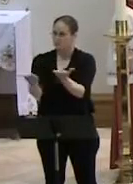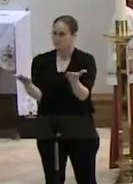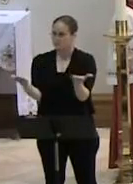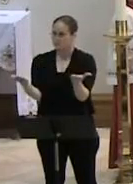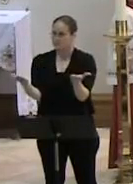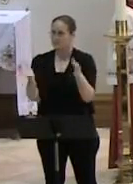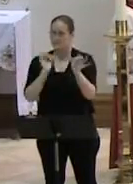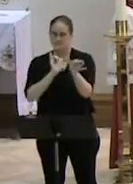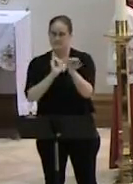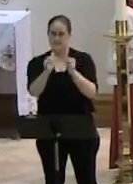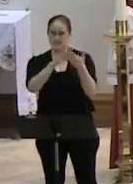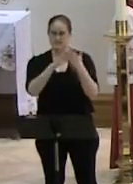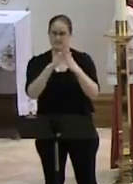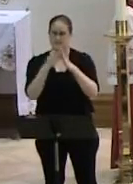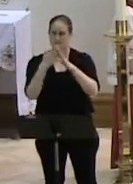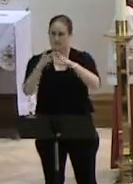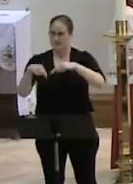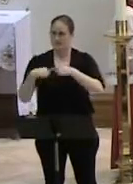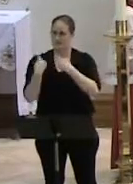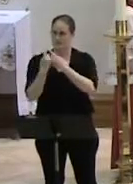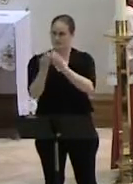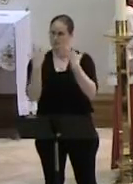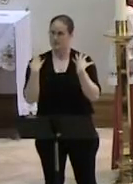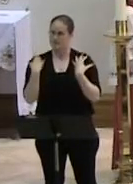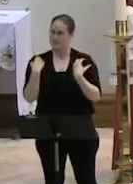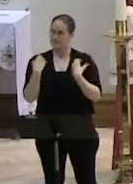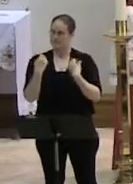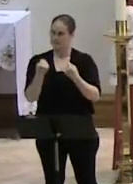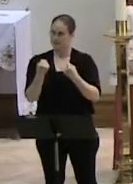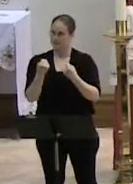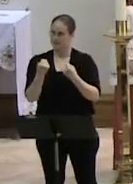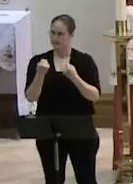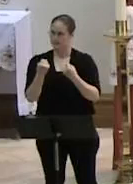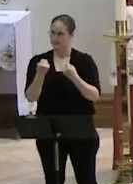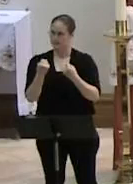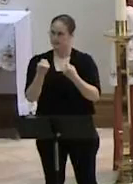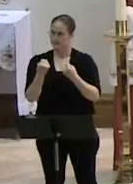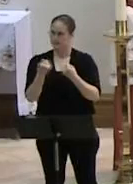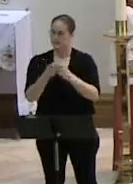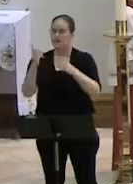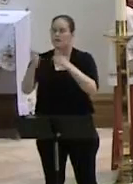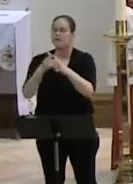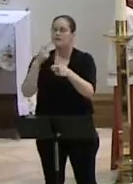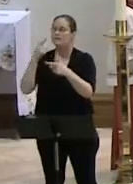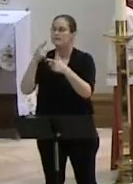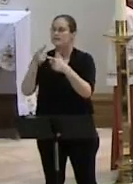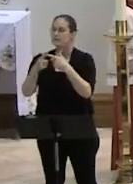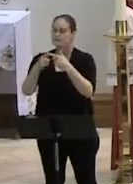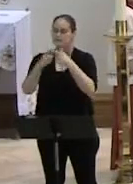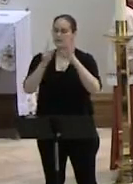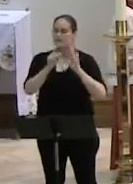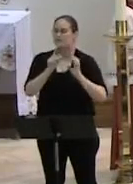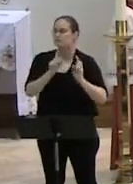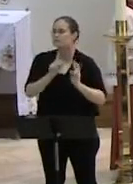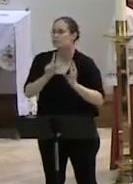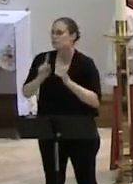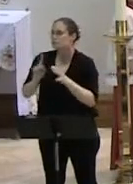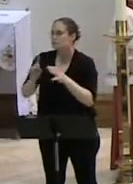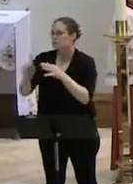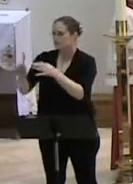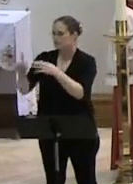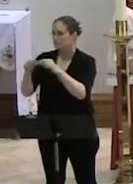in the city until you are clothed with power from on high." Then he led them out as far as